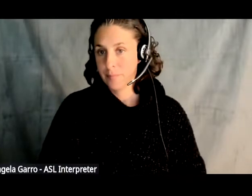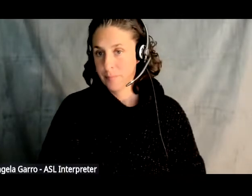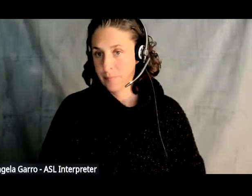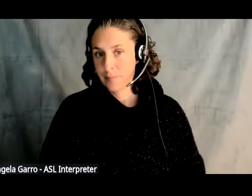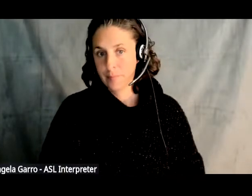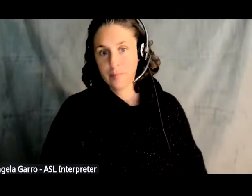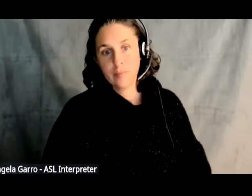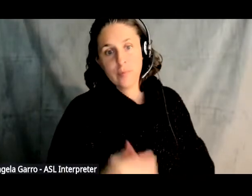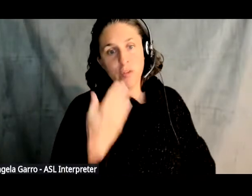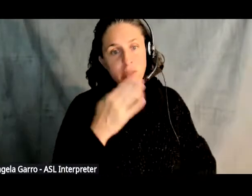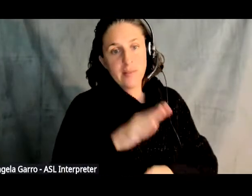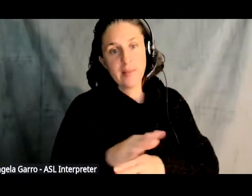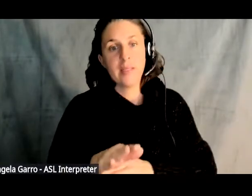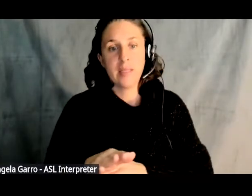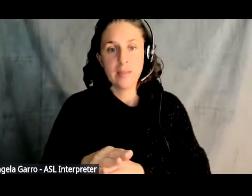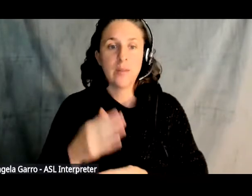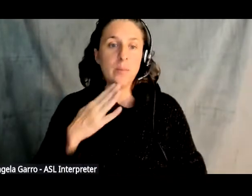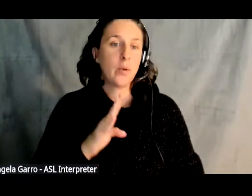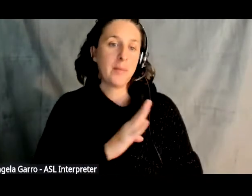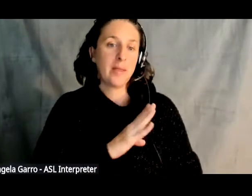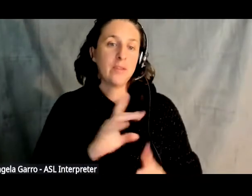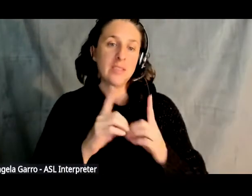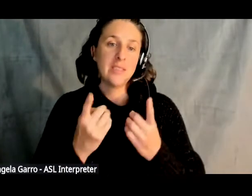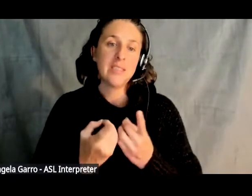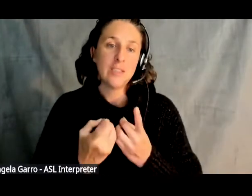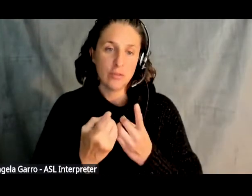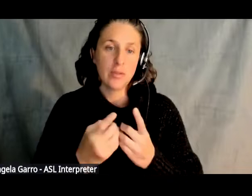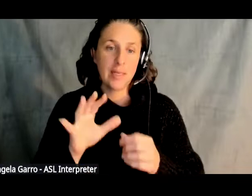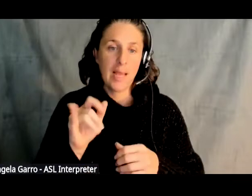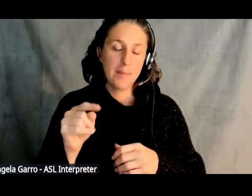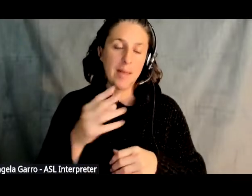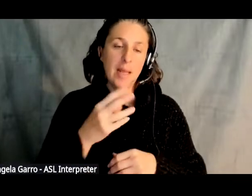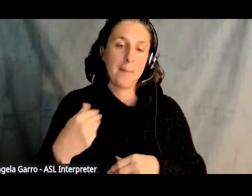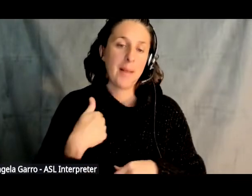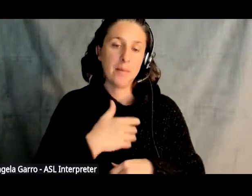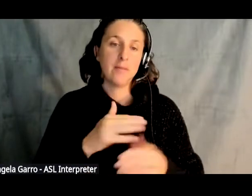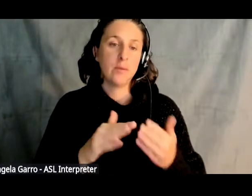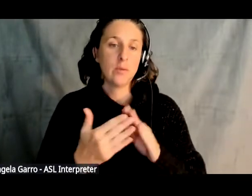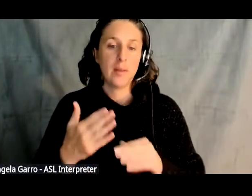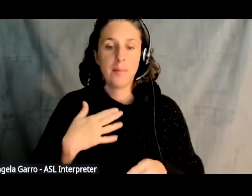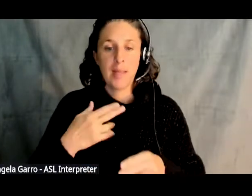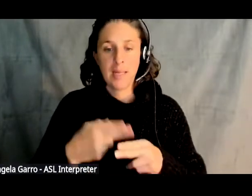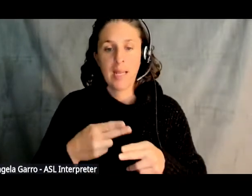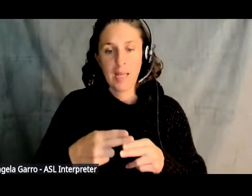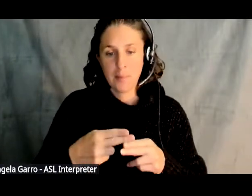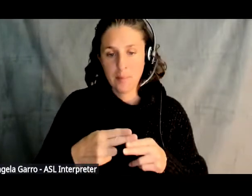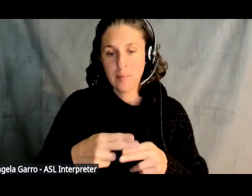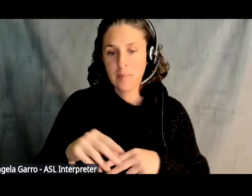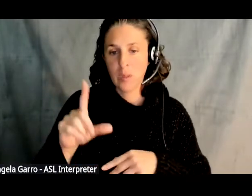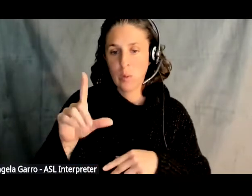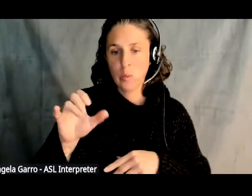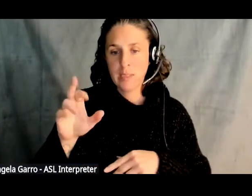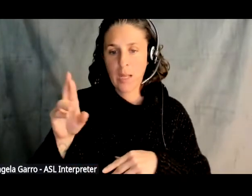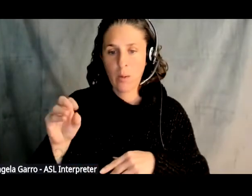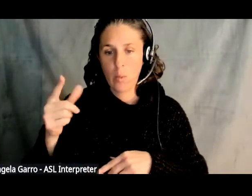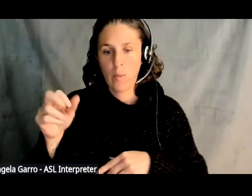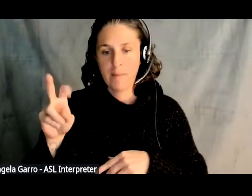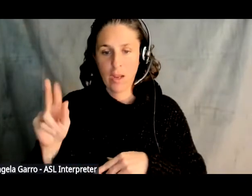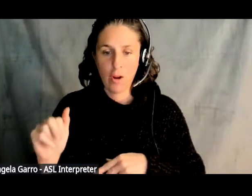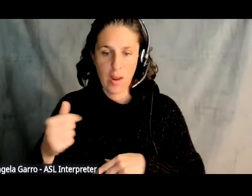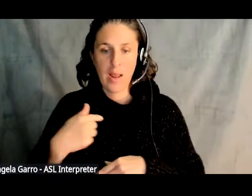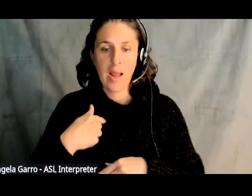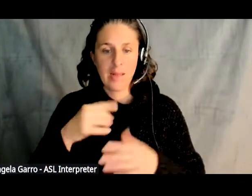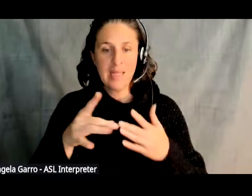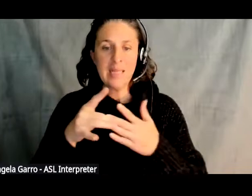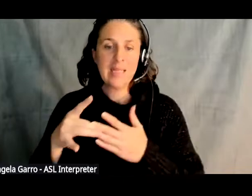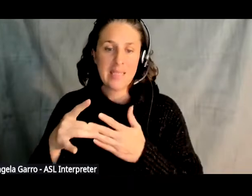Good evening and buenas tardes, board members, district cabinet, and members of the community. My name is Lucero Govea, and I currently serve as the lead mental health therapist at